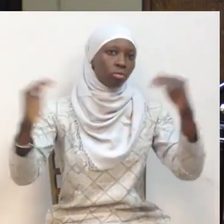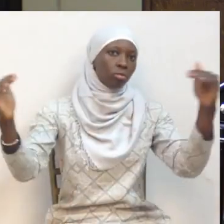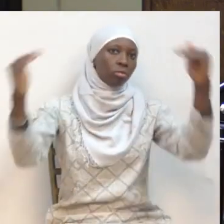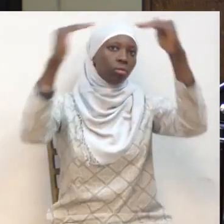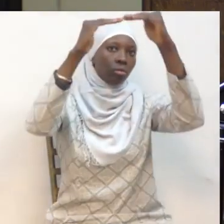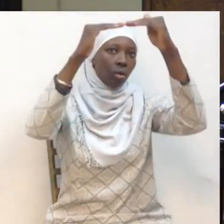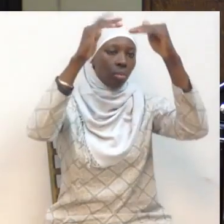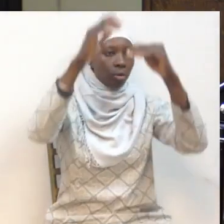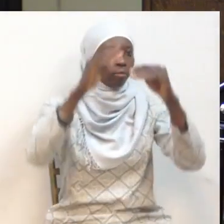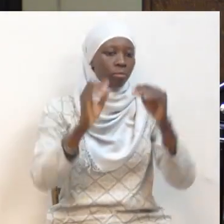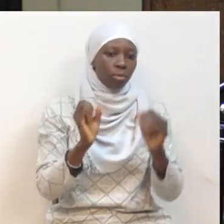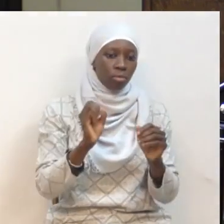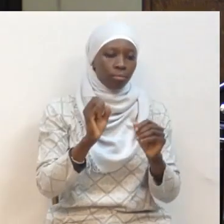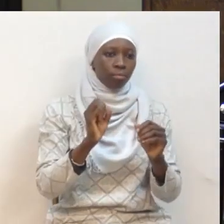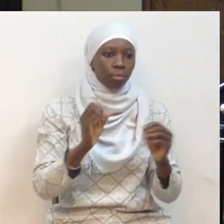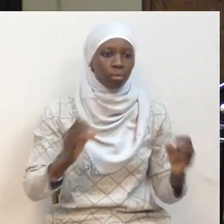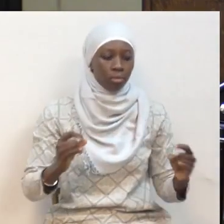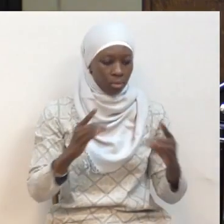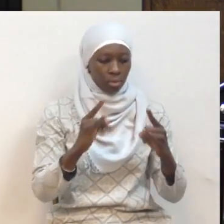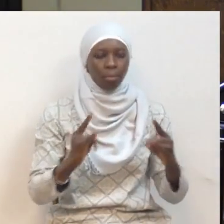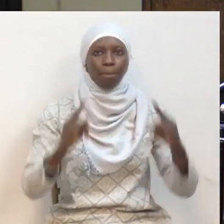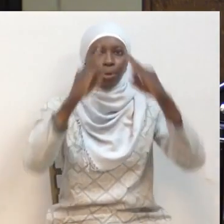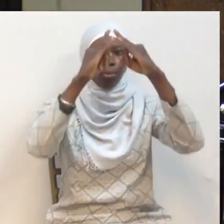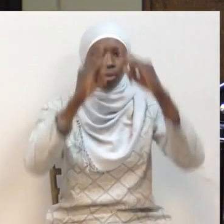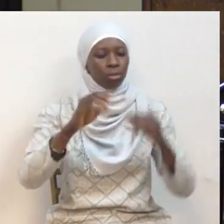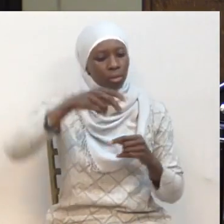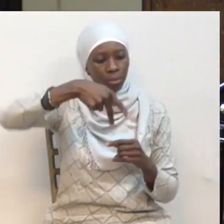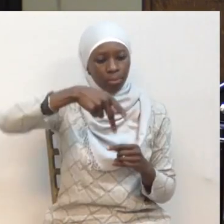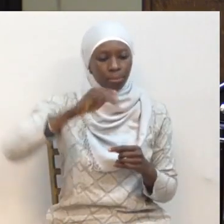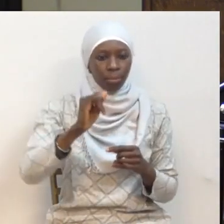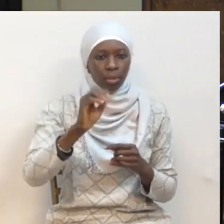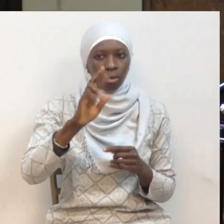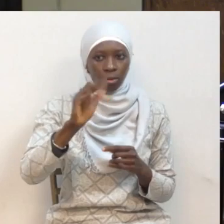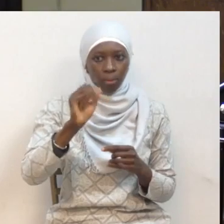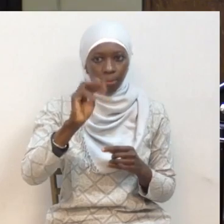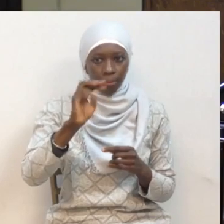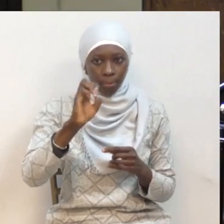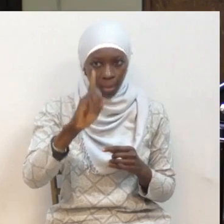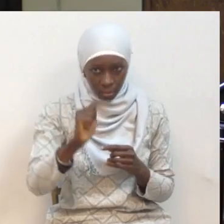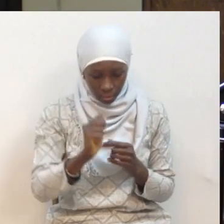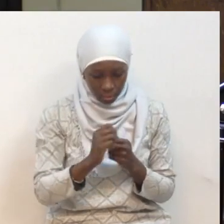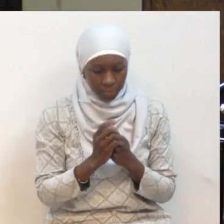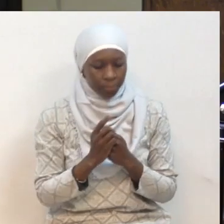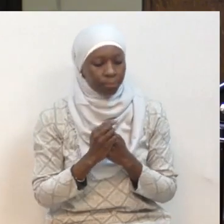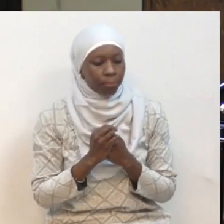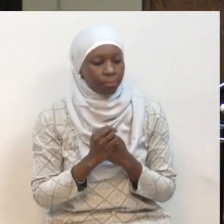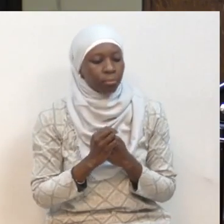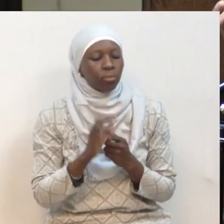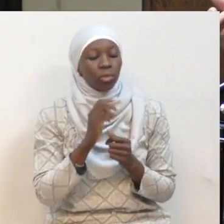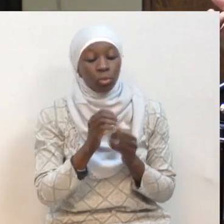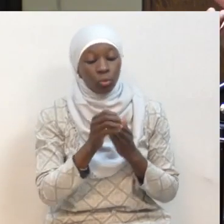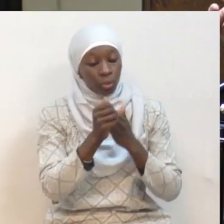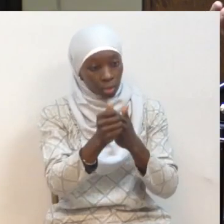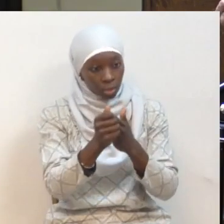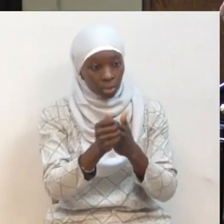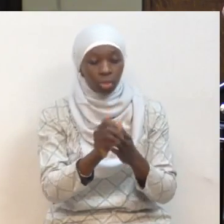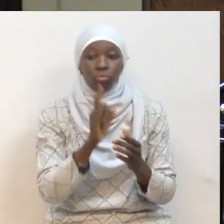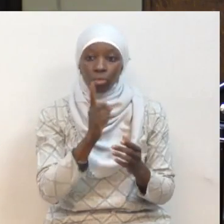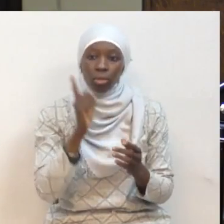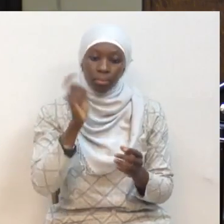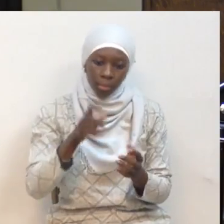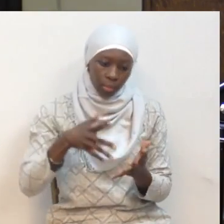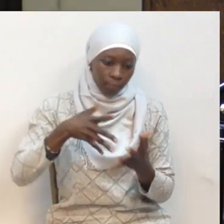Unfortunately, leadership filters up. So if we start by